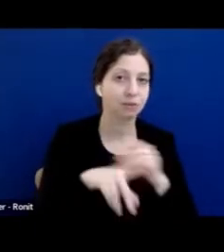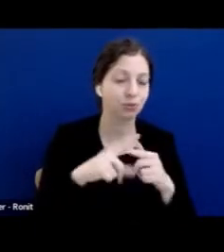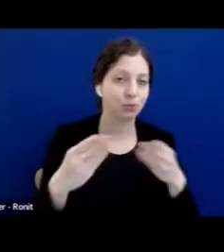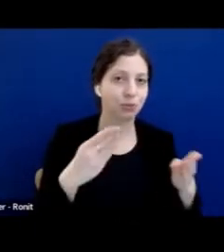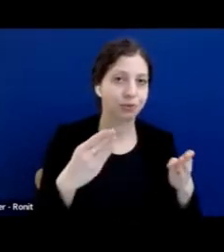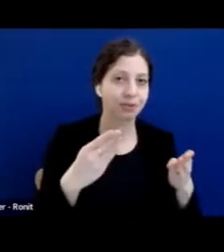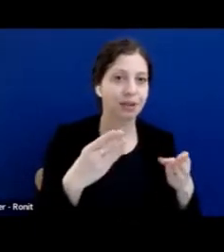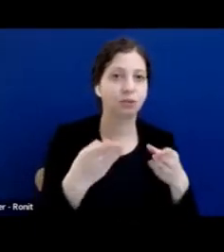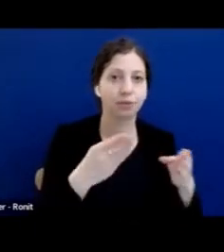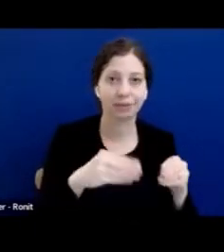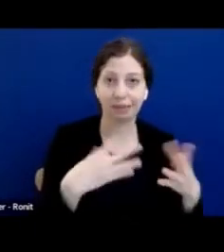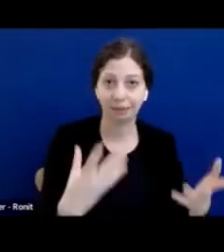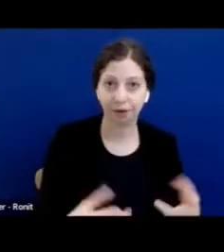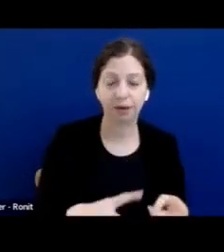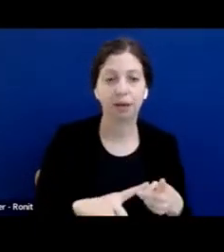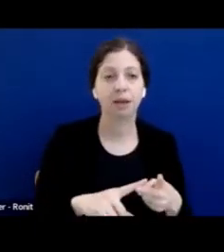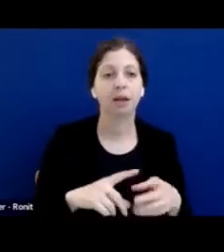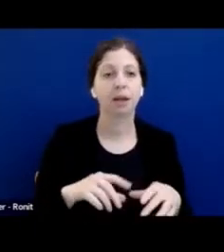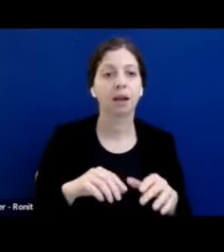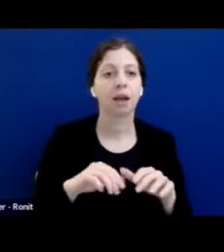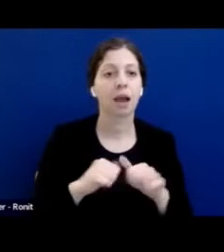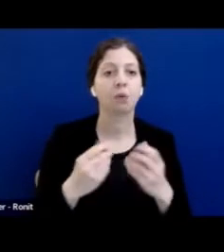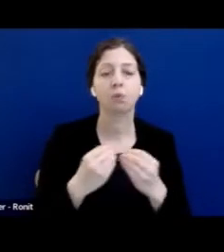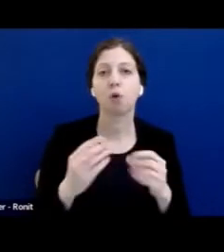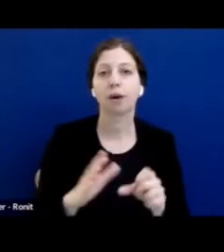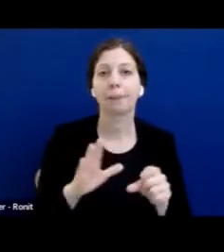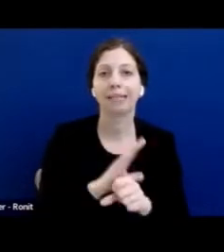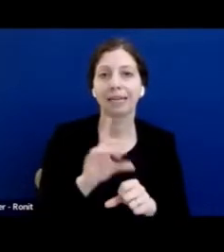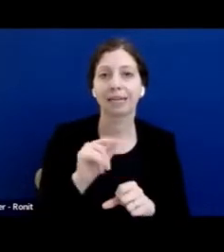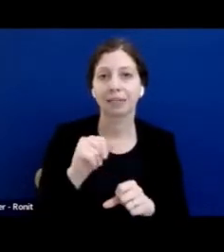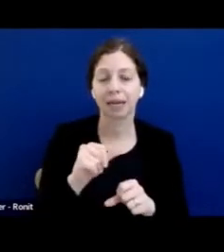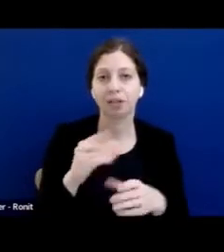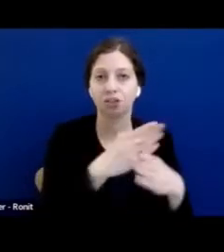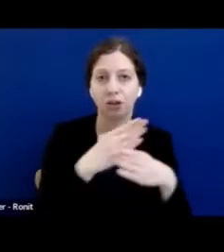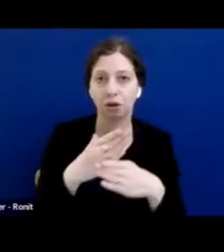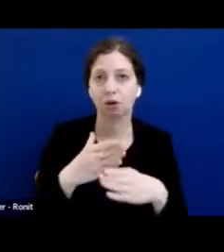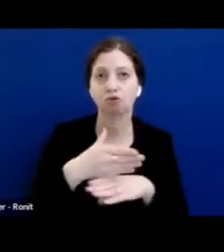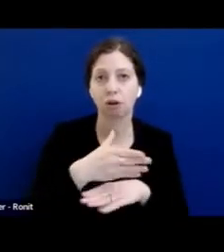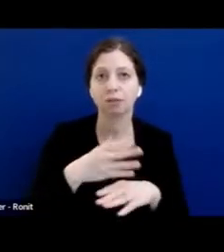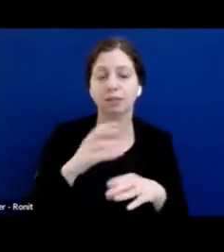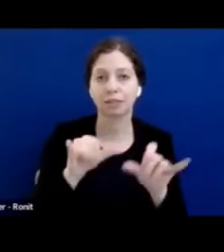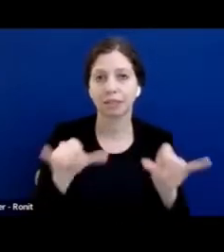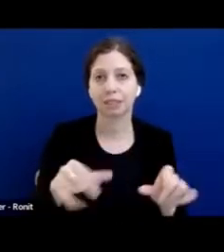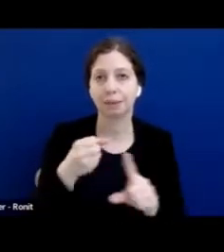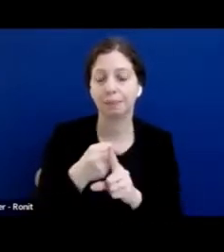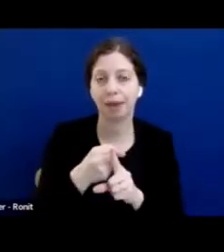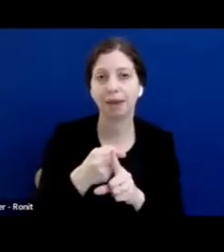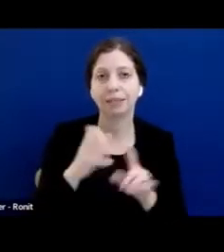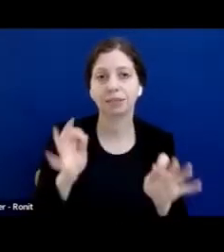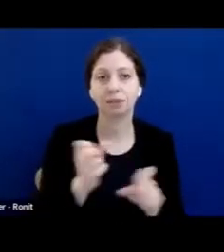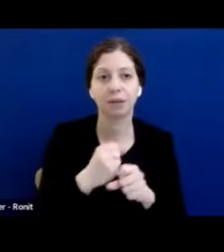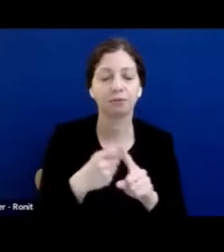service delivery? How would more complete data shared across the systems impact decision-making by statewide